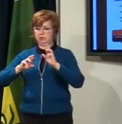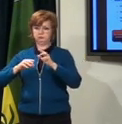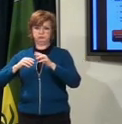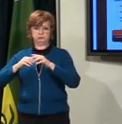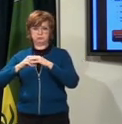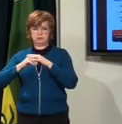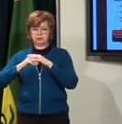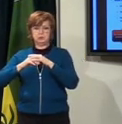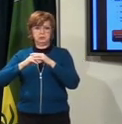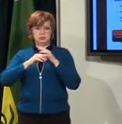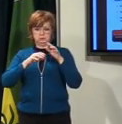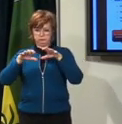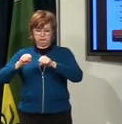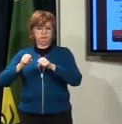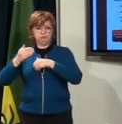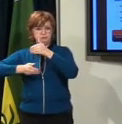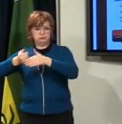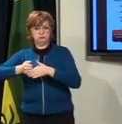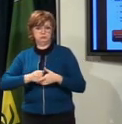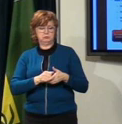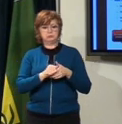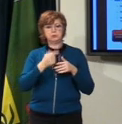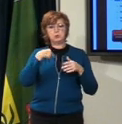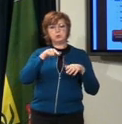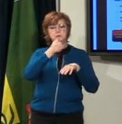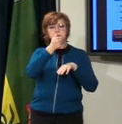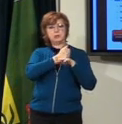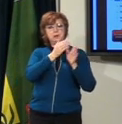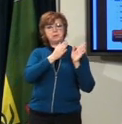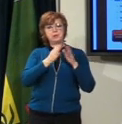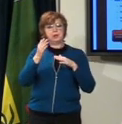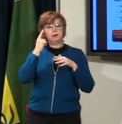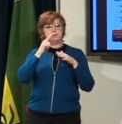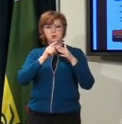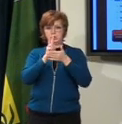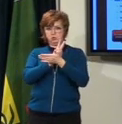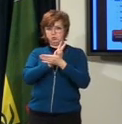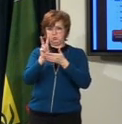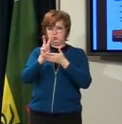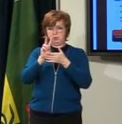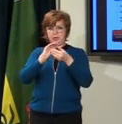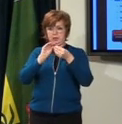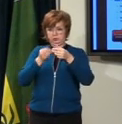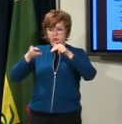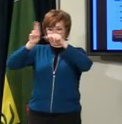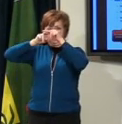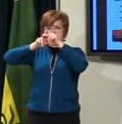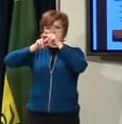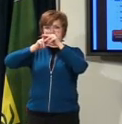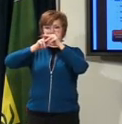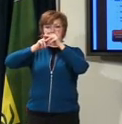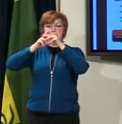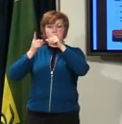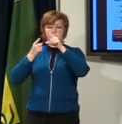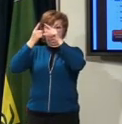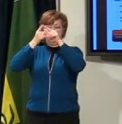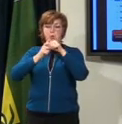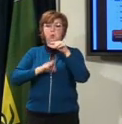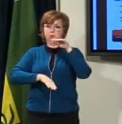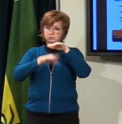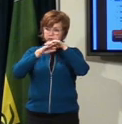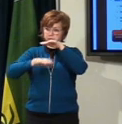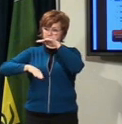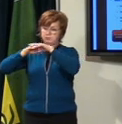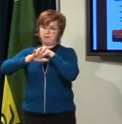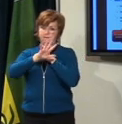a 2-week surge target to be able to meet the 562 average cases per day that we may